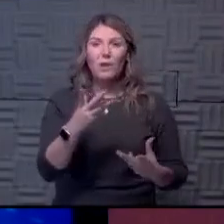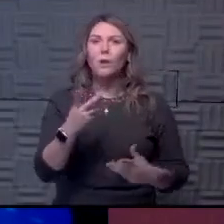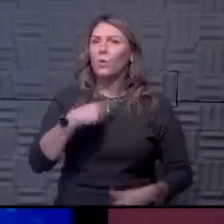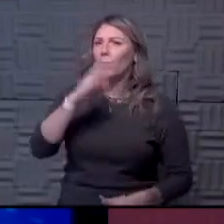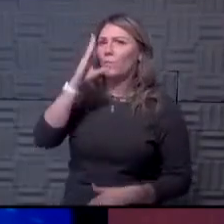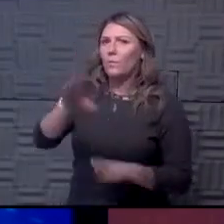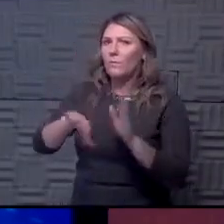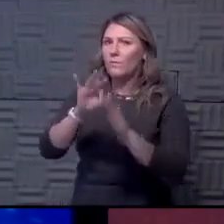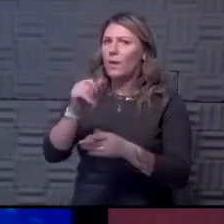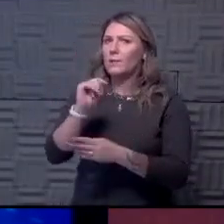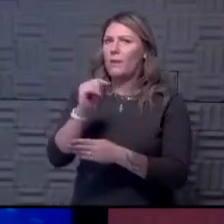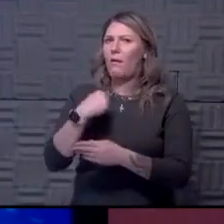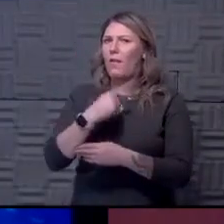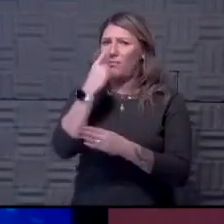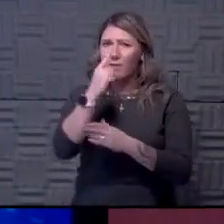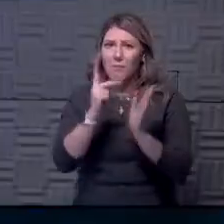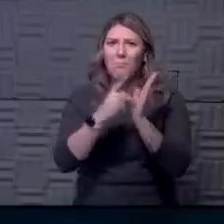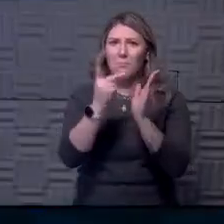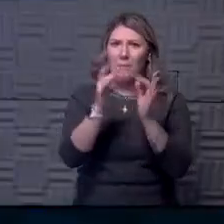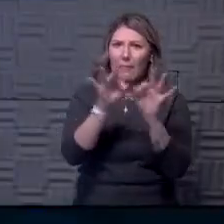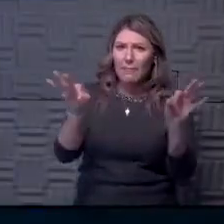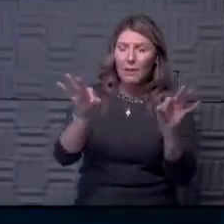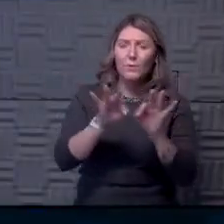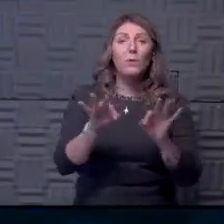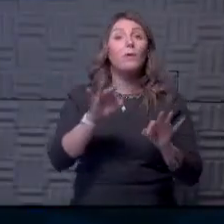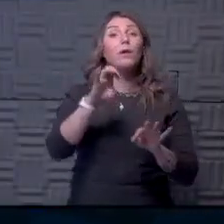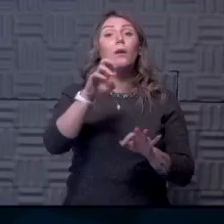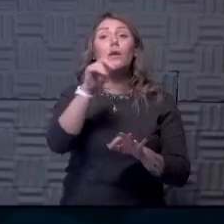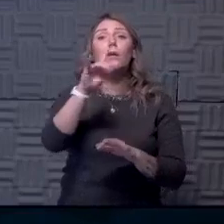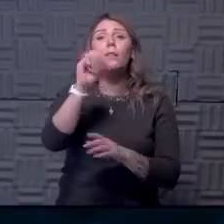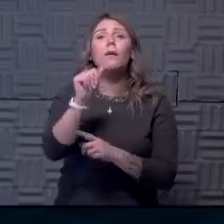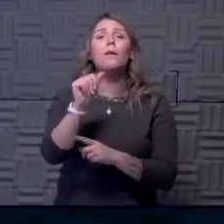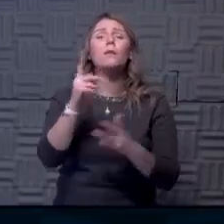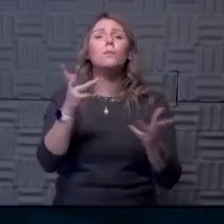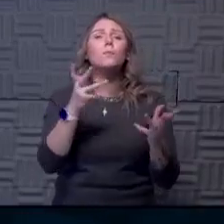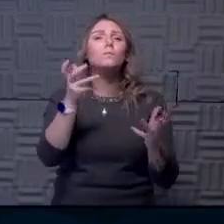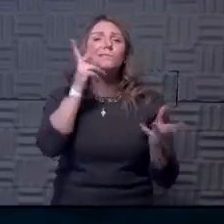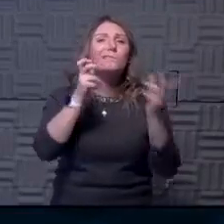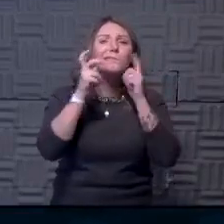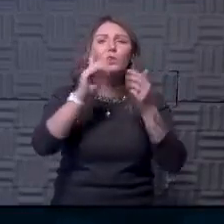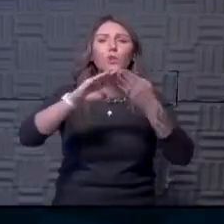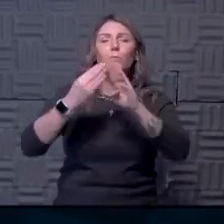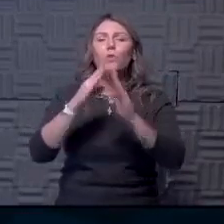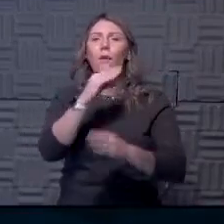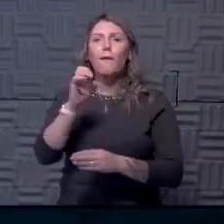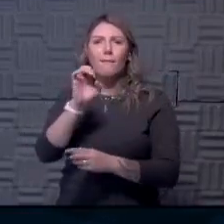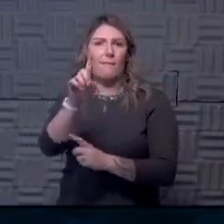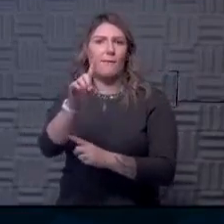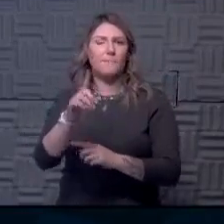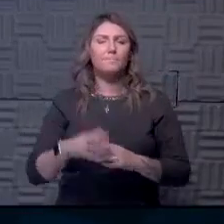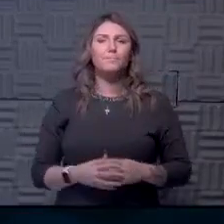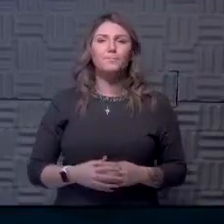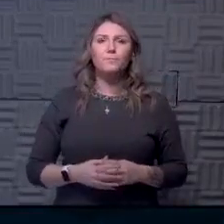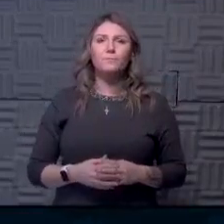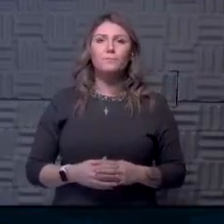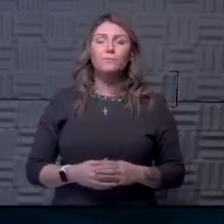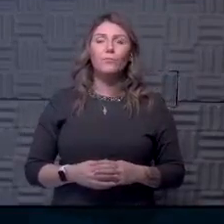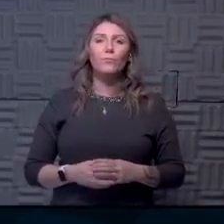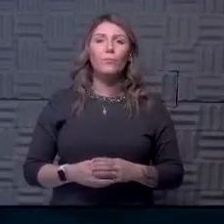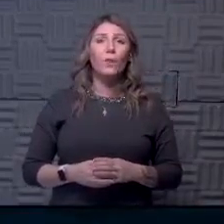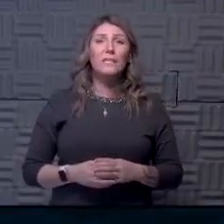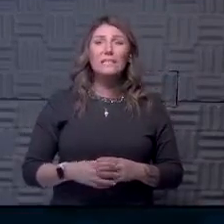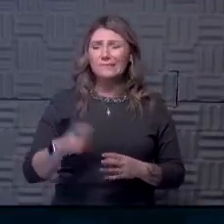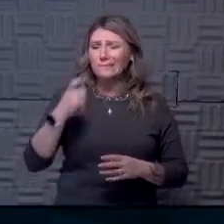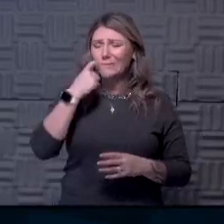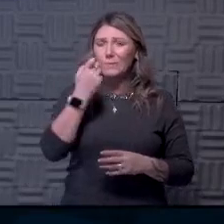out, 'cause I think we do have it bilingual. Let's find out. Claudia, what are you doing out there what are you hearing in the community, and Ed? Definitely in the last few